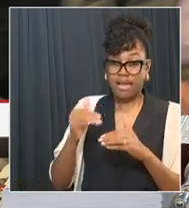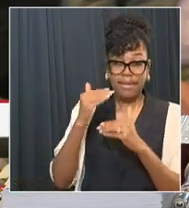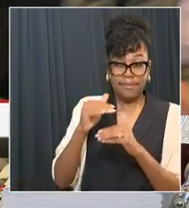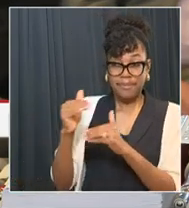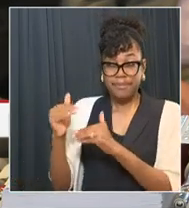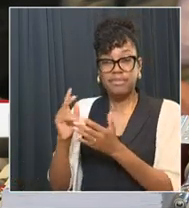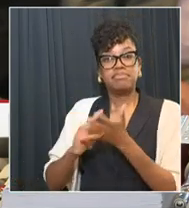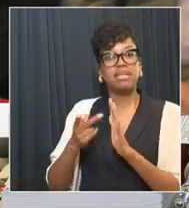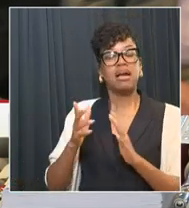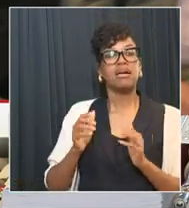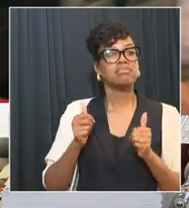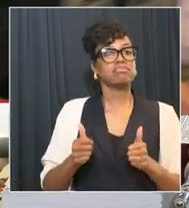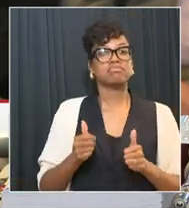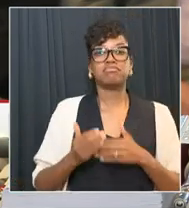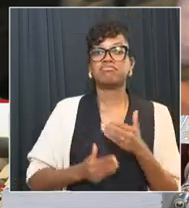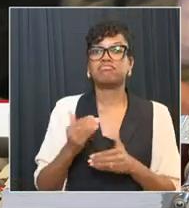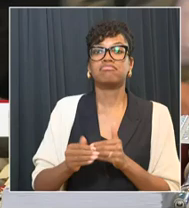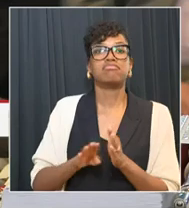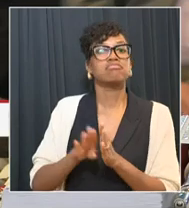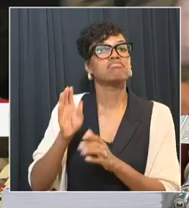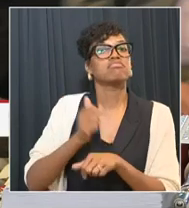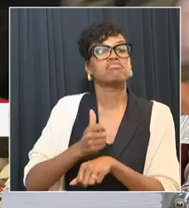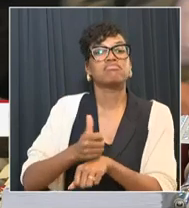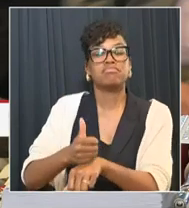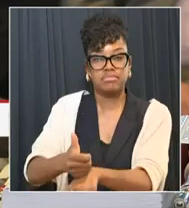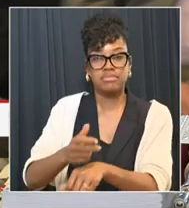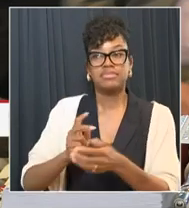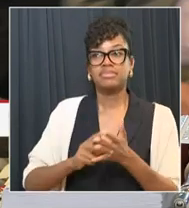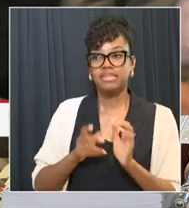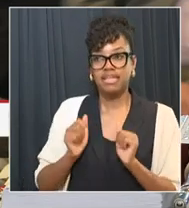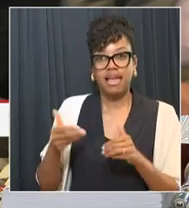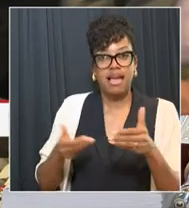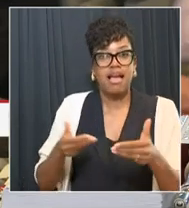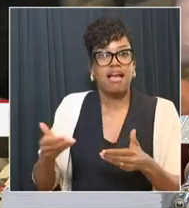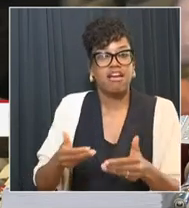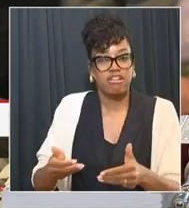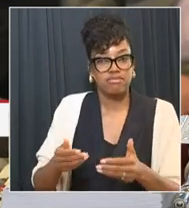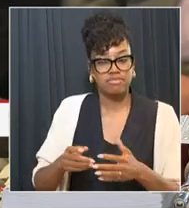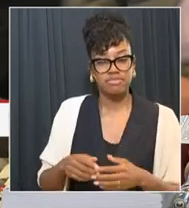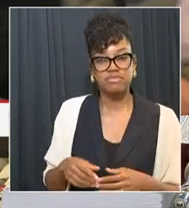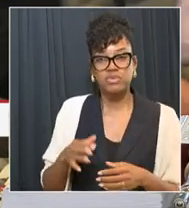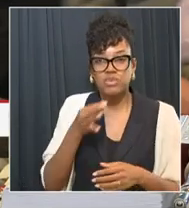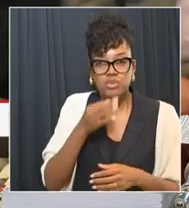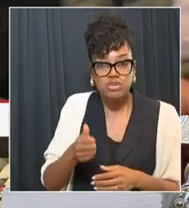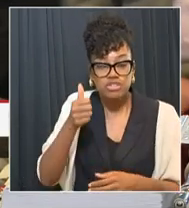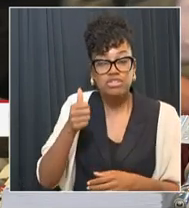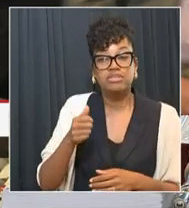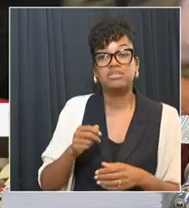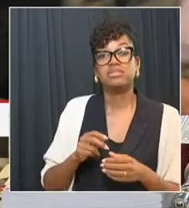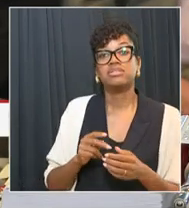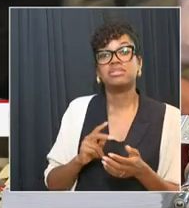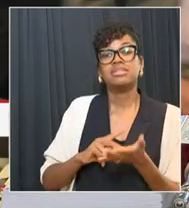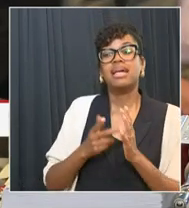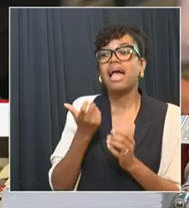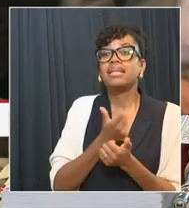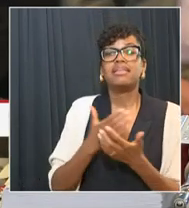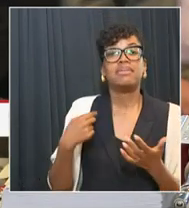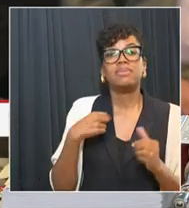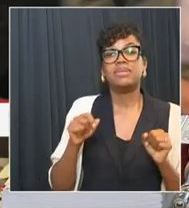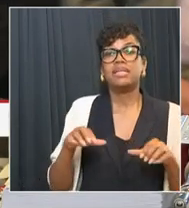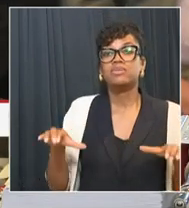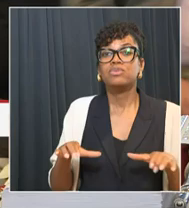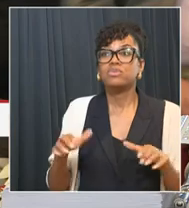So all of these things are aimed to say DC is a good bet to do business and to get